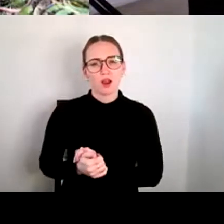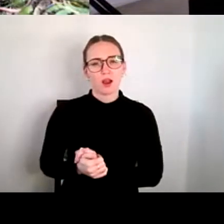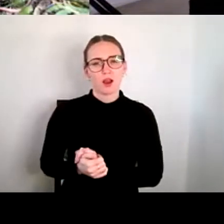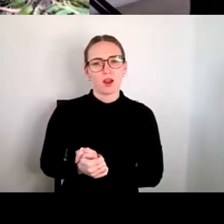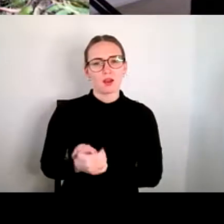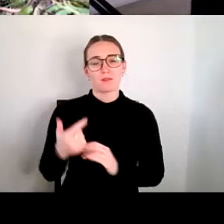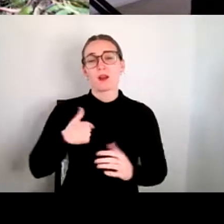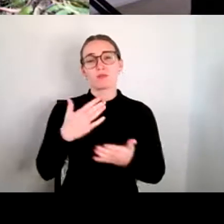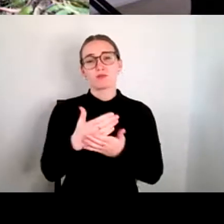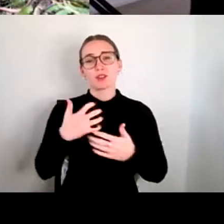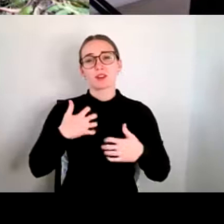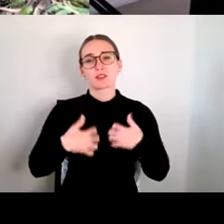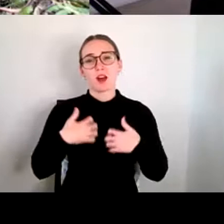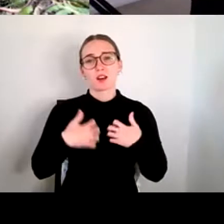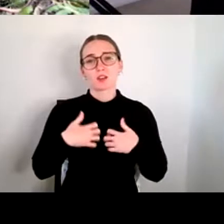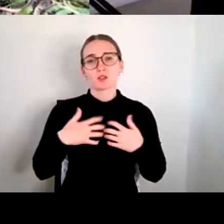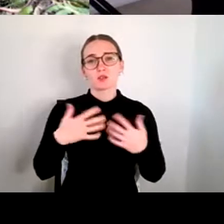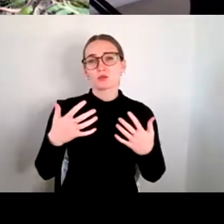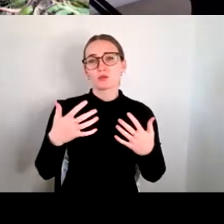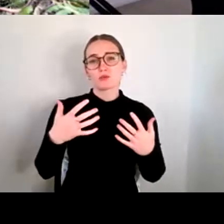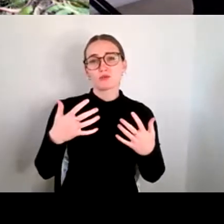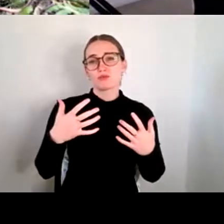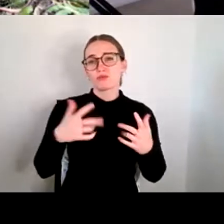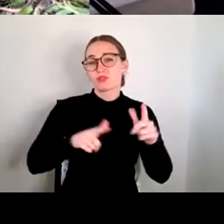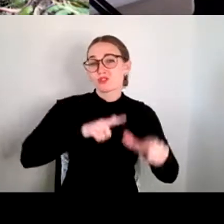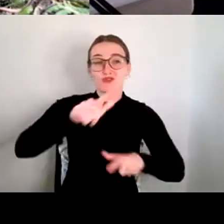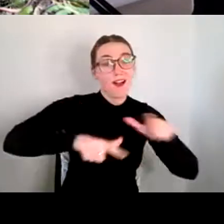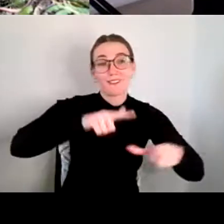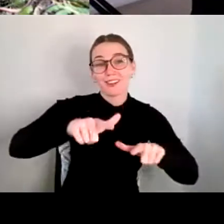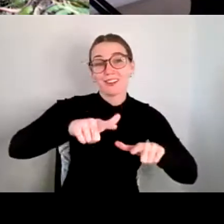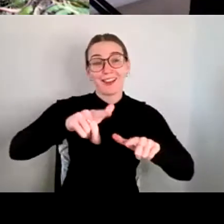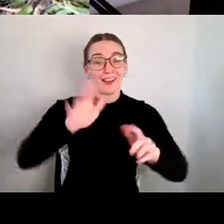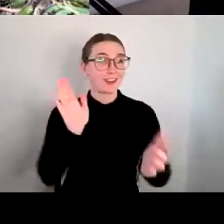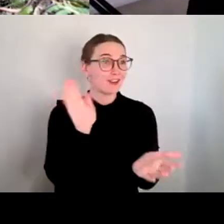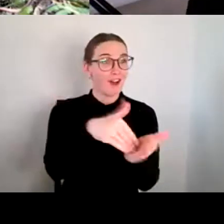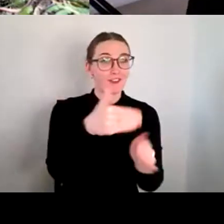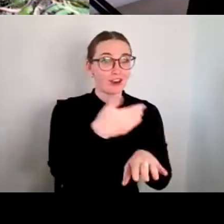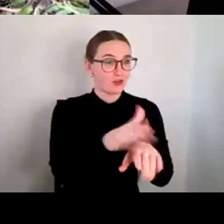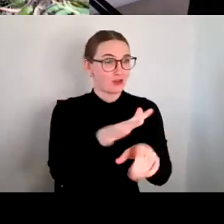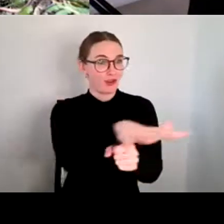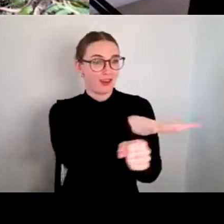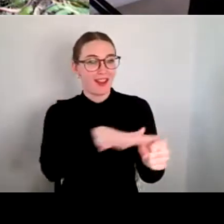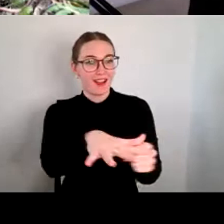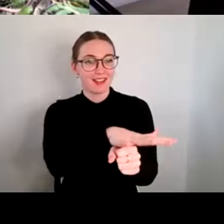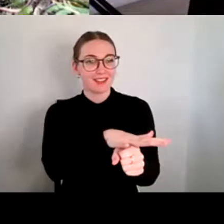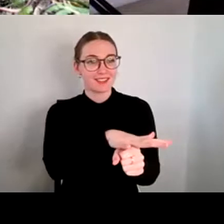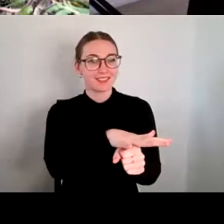to travel and approach new landscapes in this way of